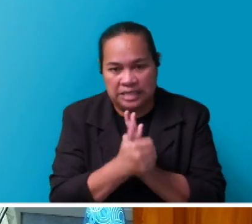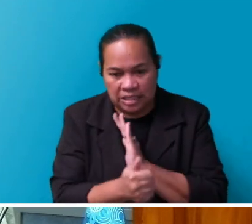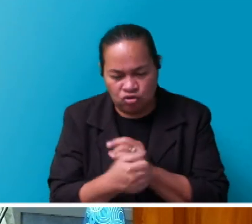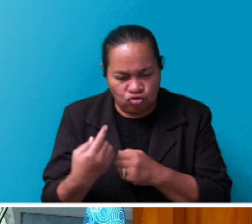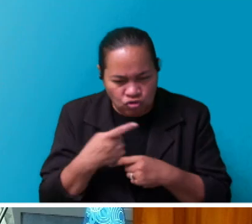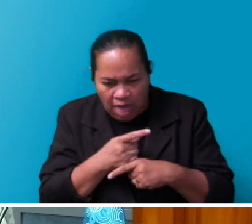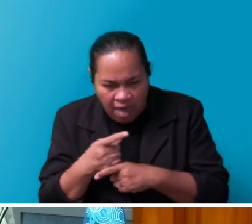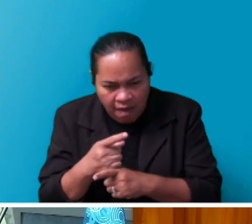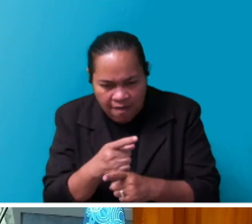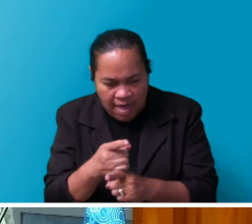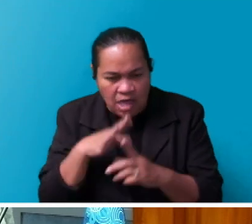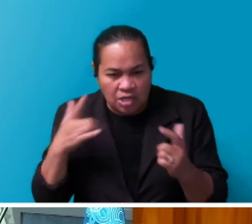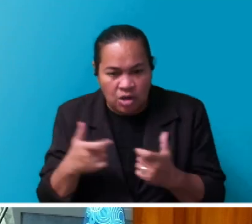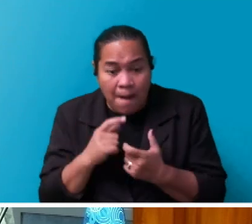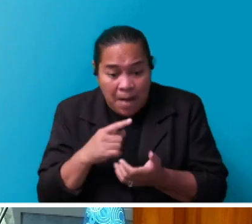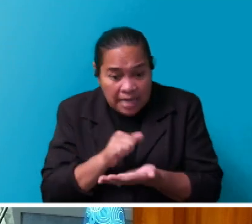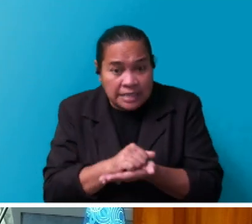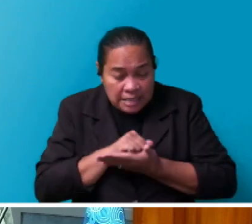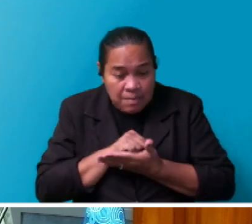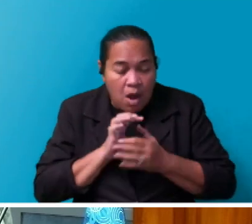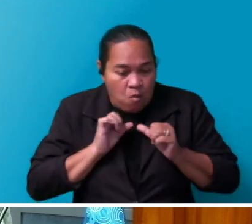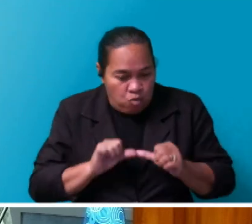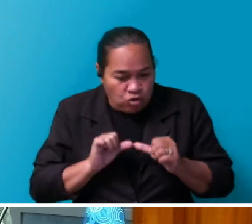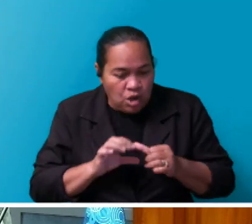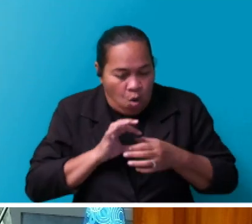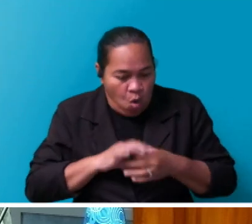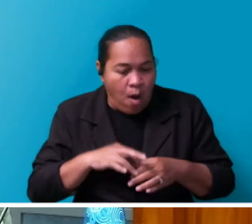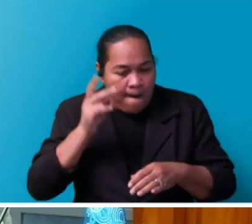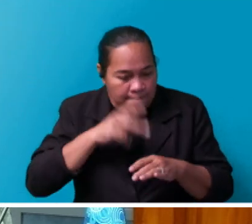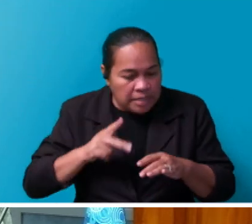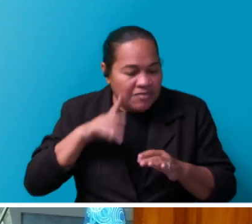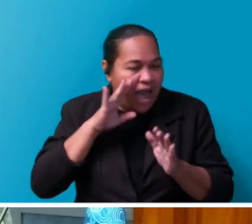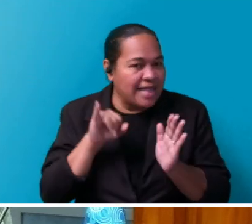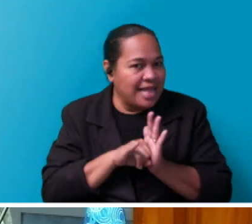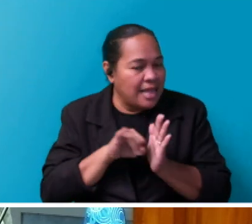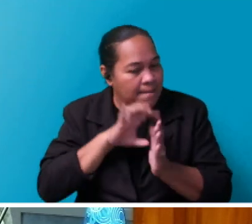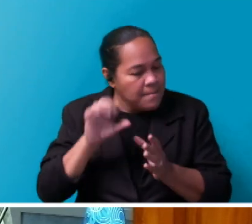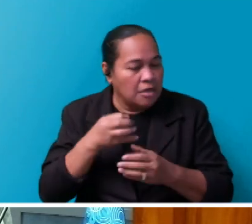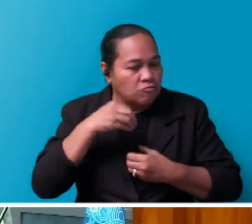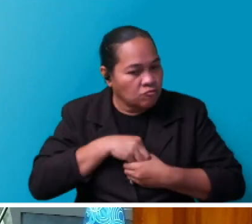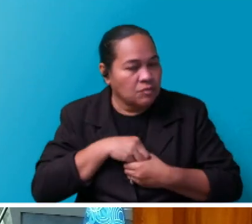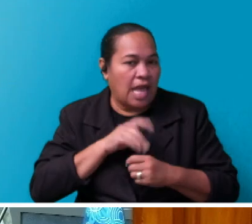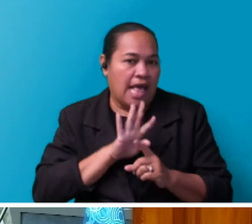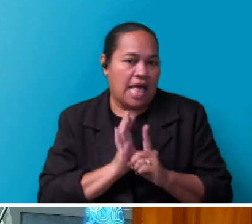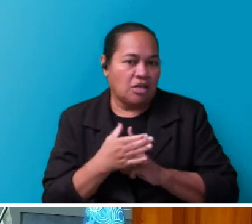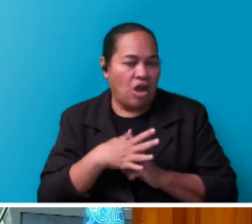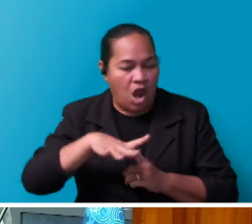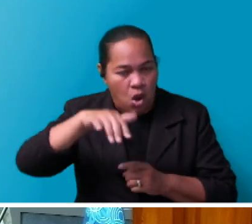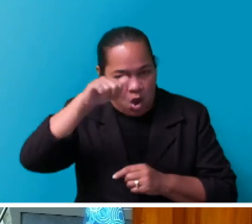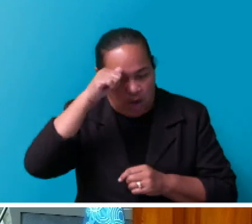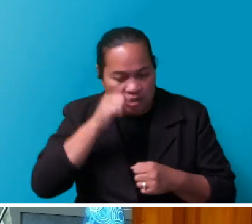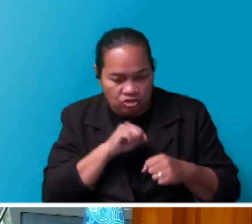challenging landscapes while preserving and protecting Pacific identities, cultures, knowledge, and